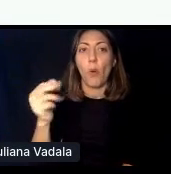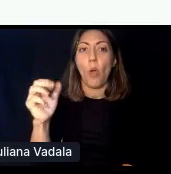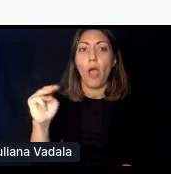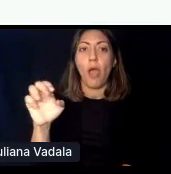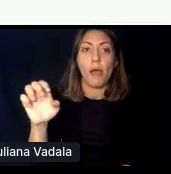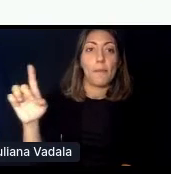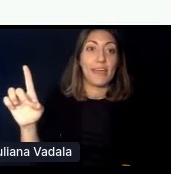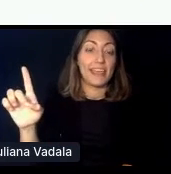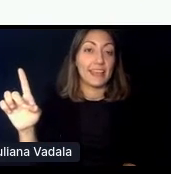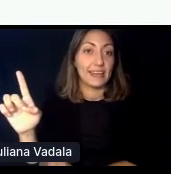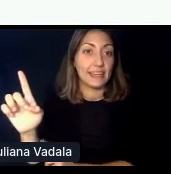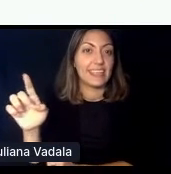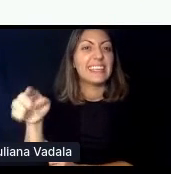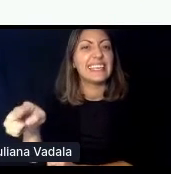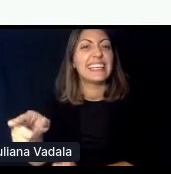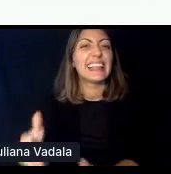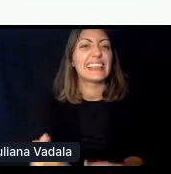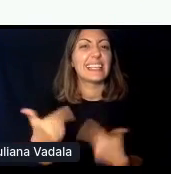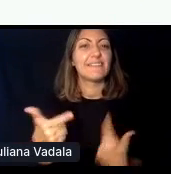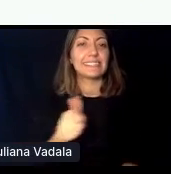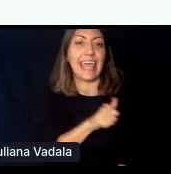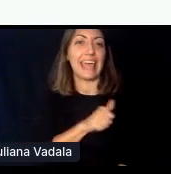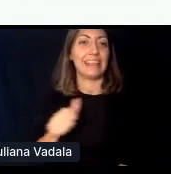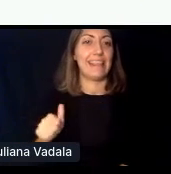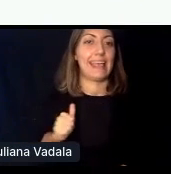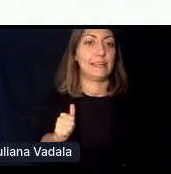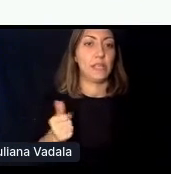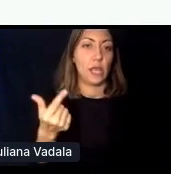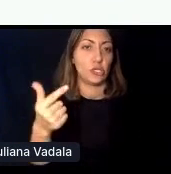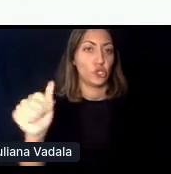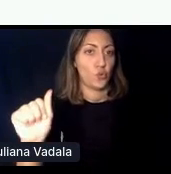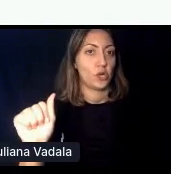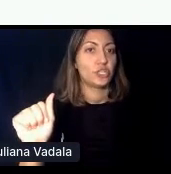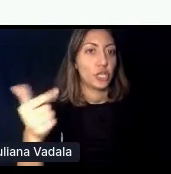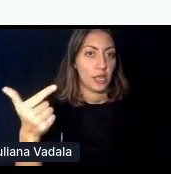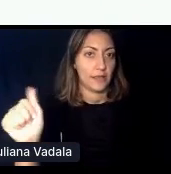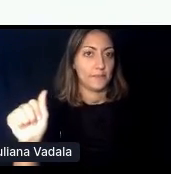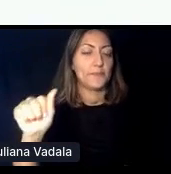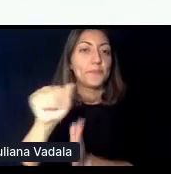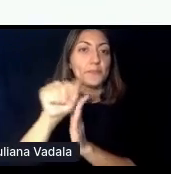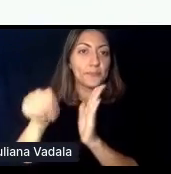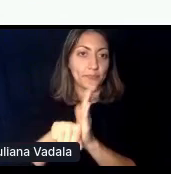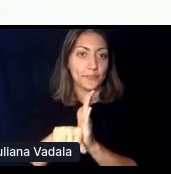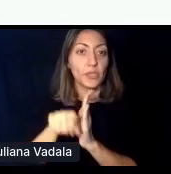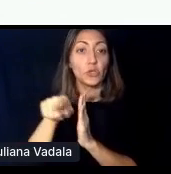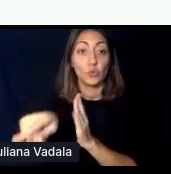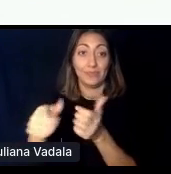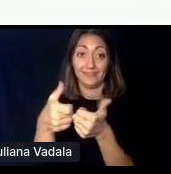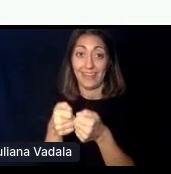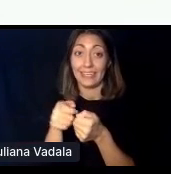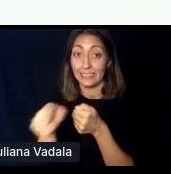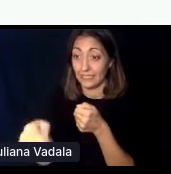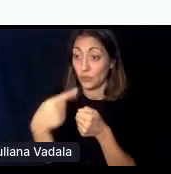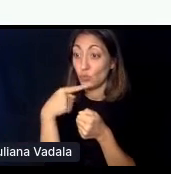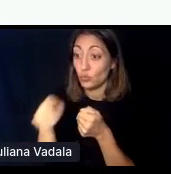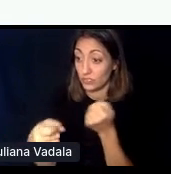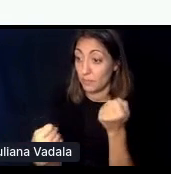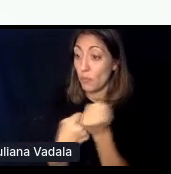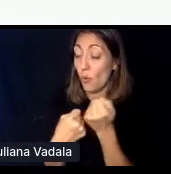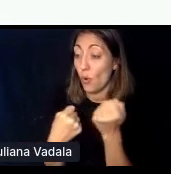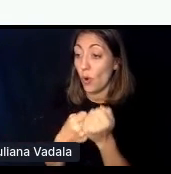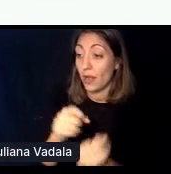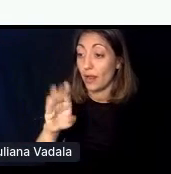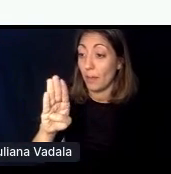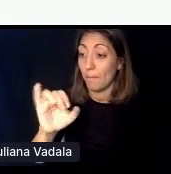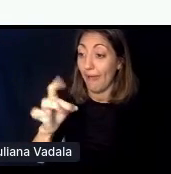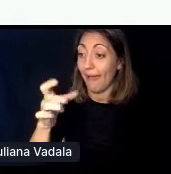text, that ends by asking, "Are you supporting Biden for president?" This Mohammed replies, "Why